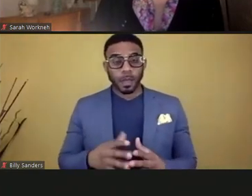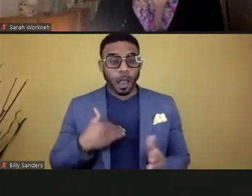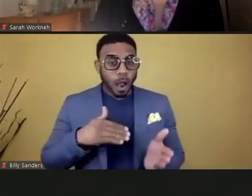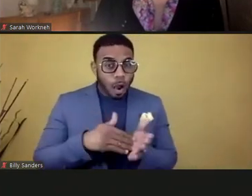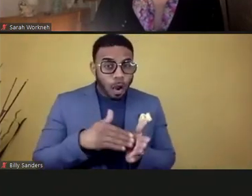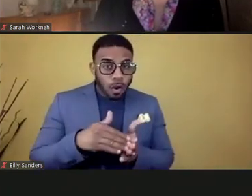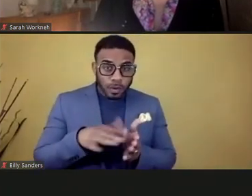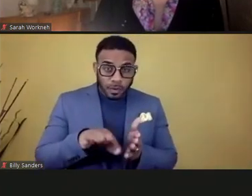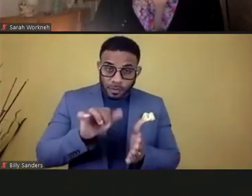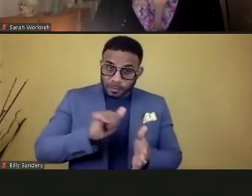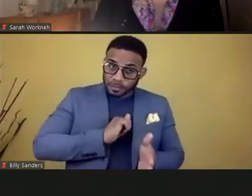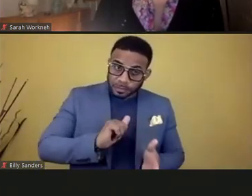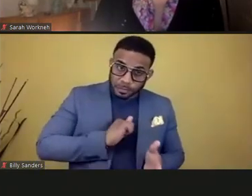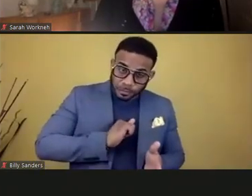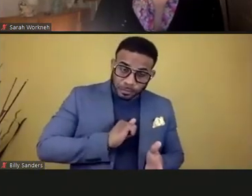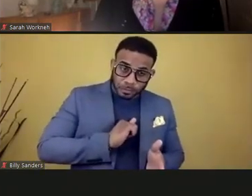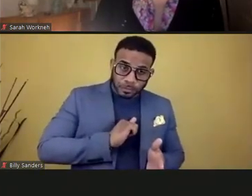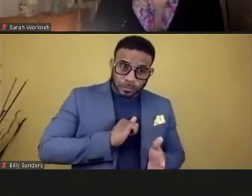often find myself